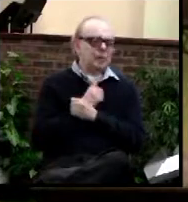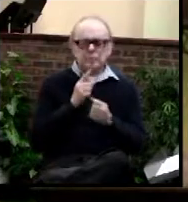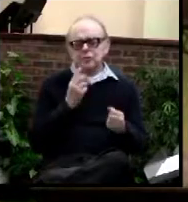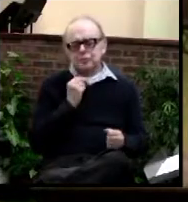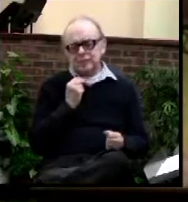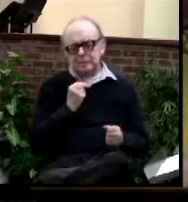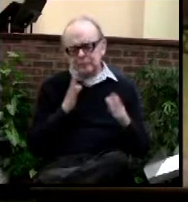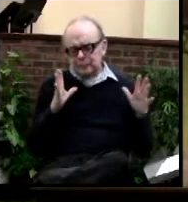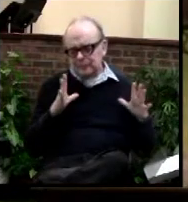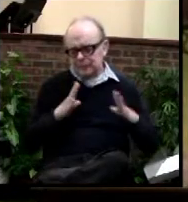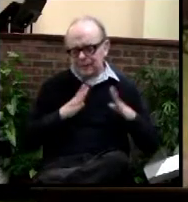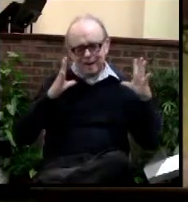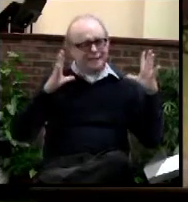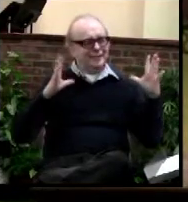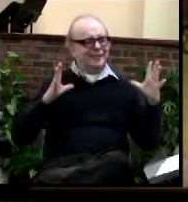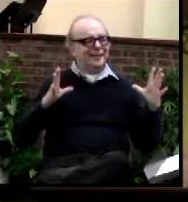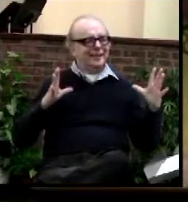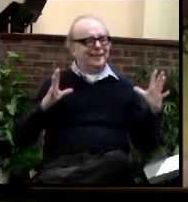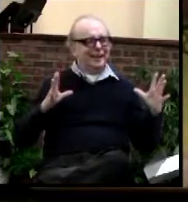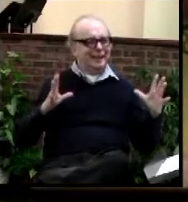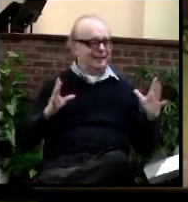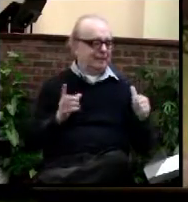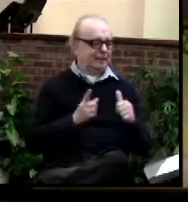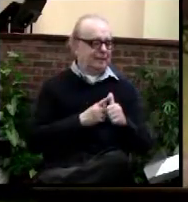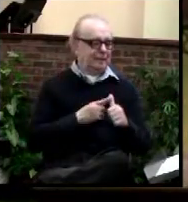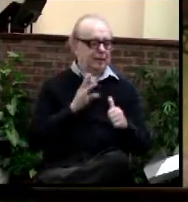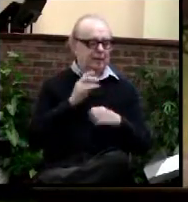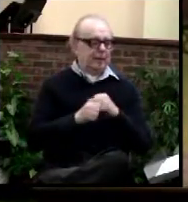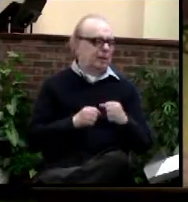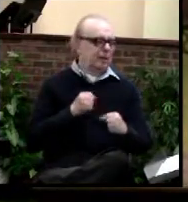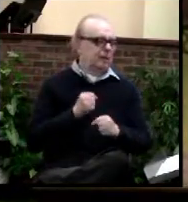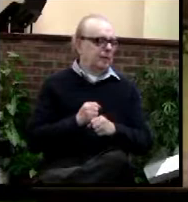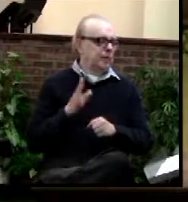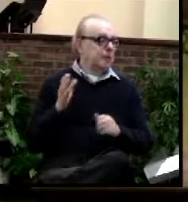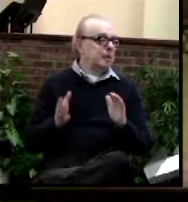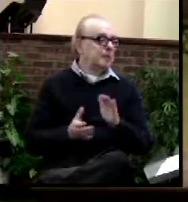fine. The first 7 years of our marriage were hell.